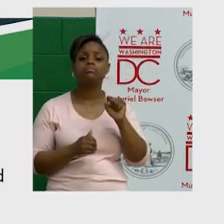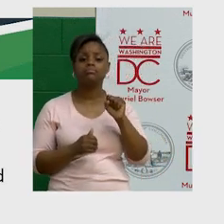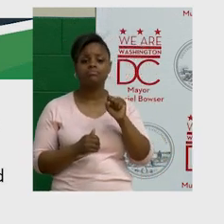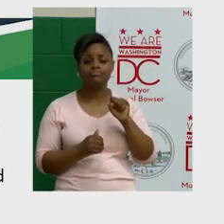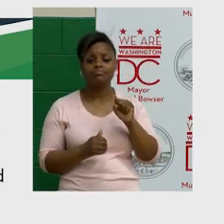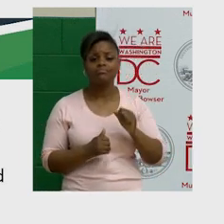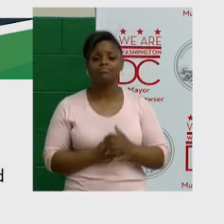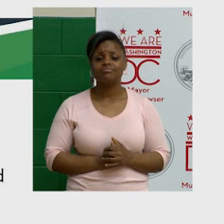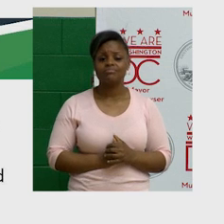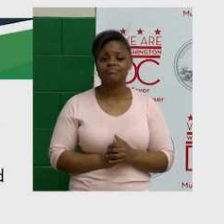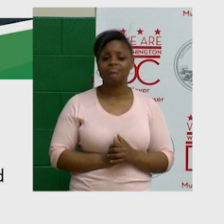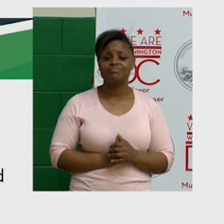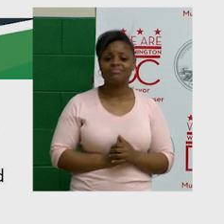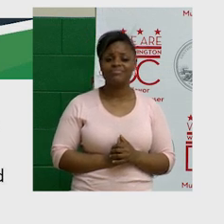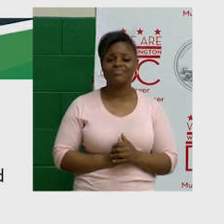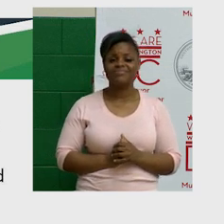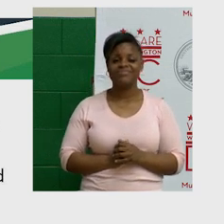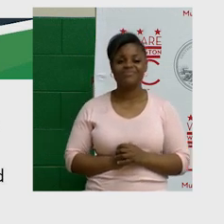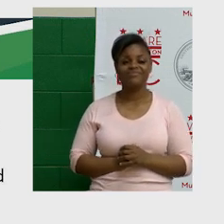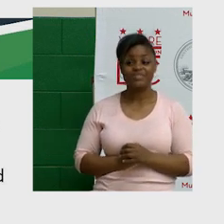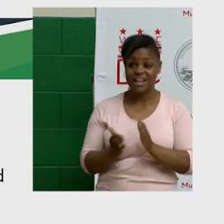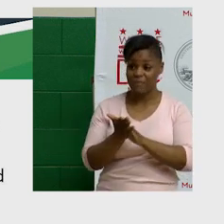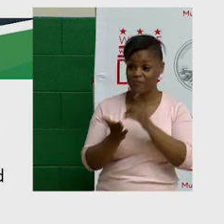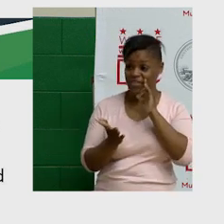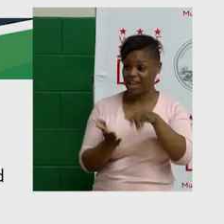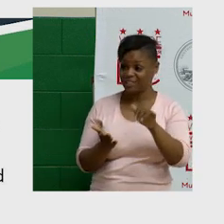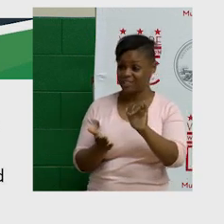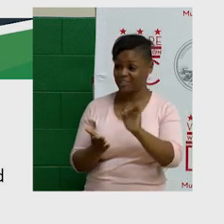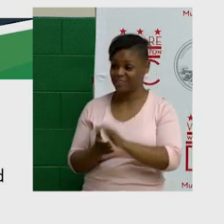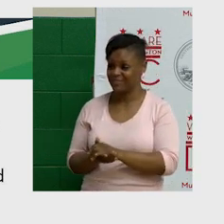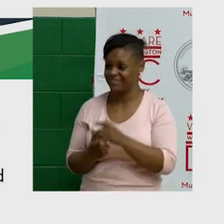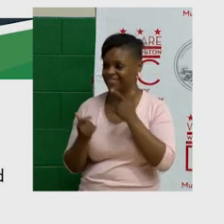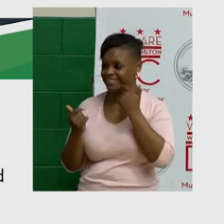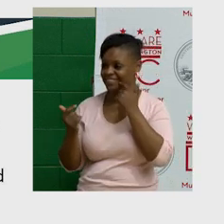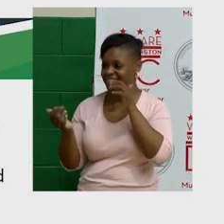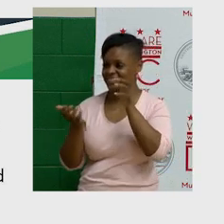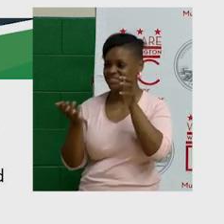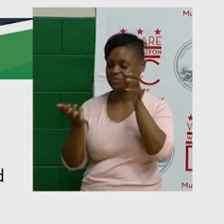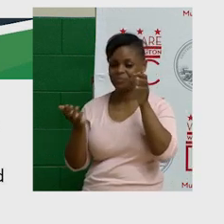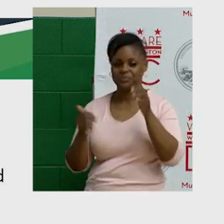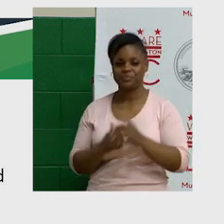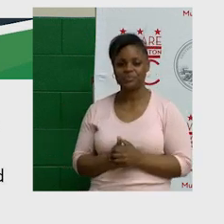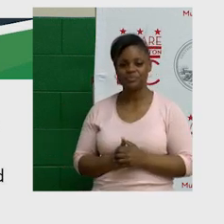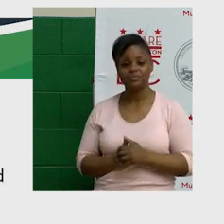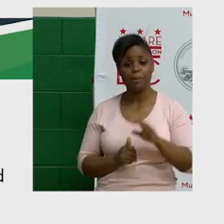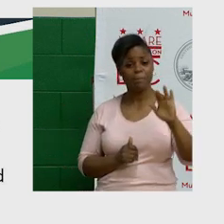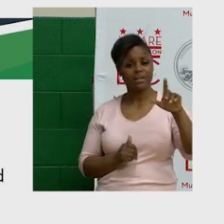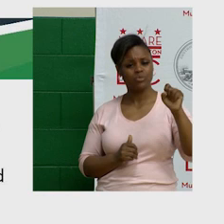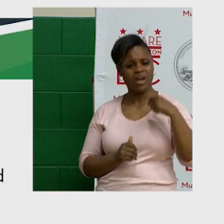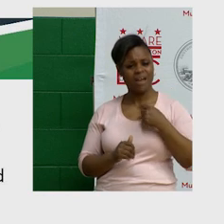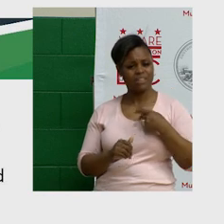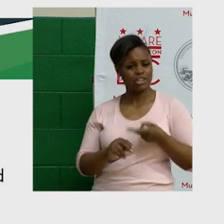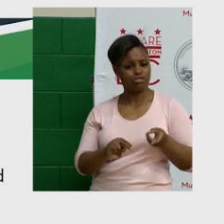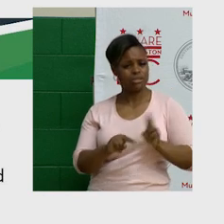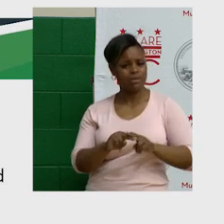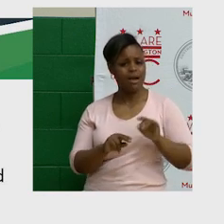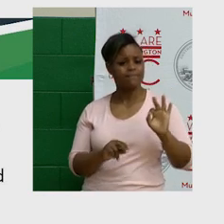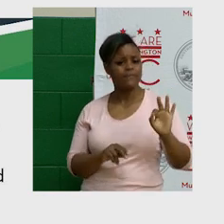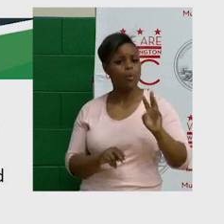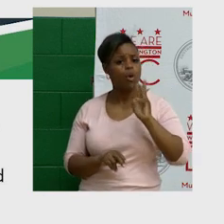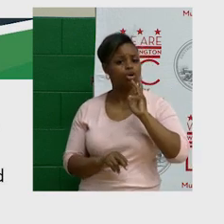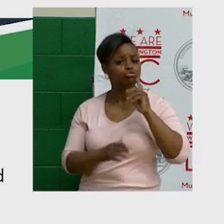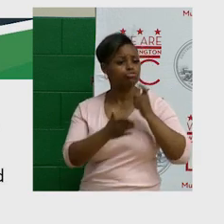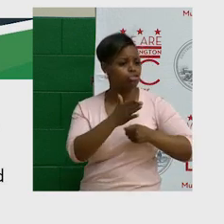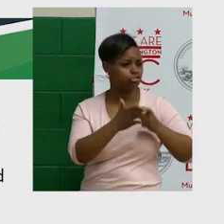that's worth the clap as well, right? to help residents with their water bills due to the increased stormwater charges that they